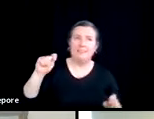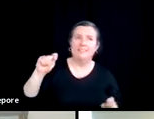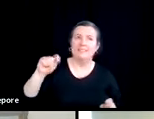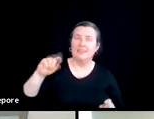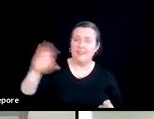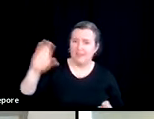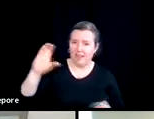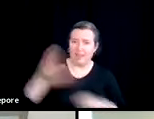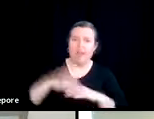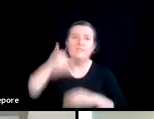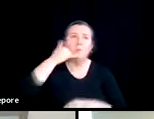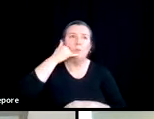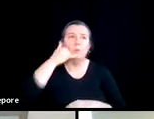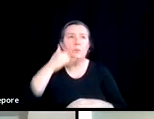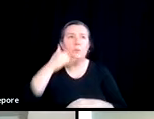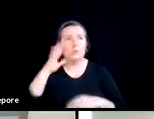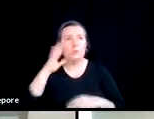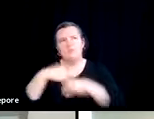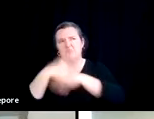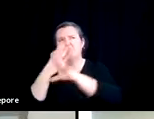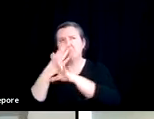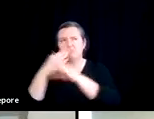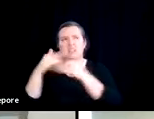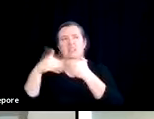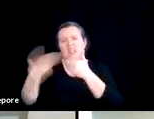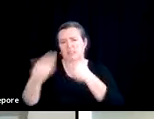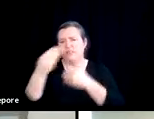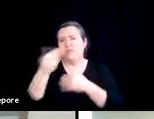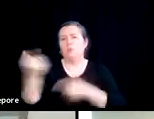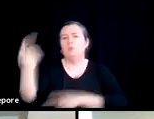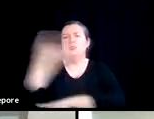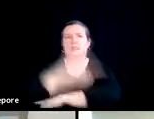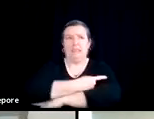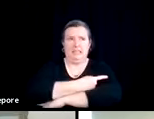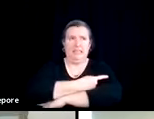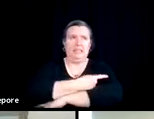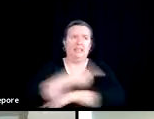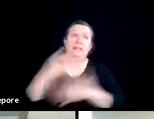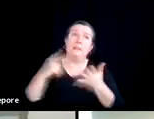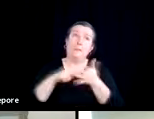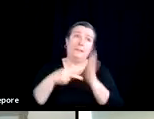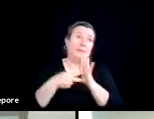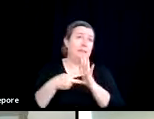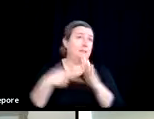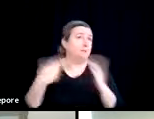the next, I would think, number of days, which tells me that it is highly likely that